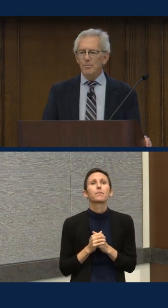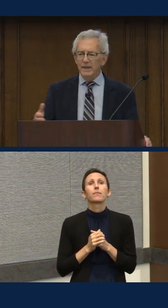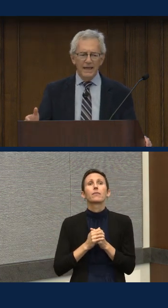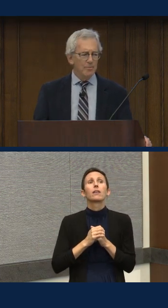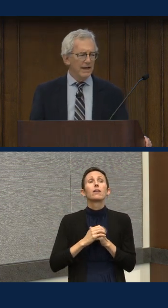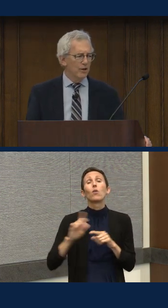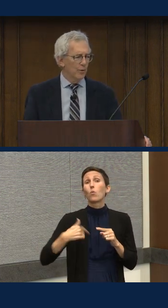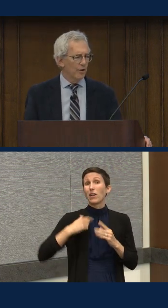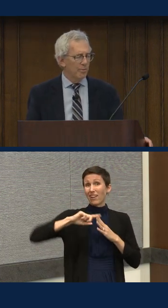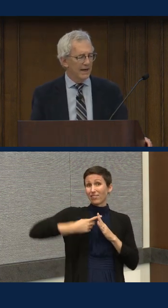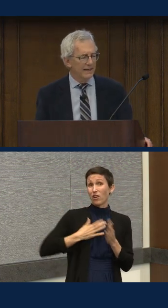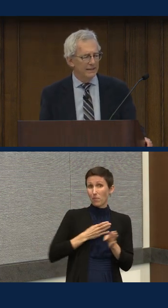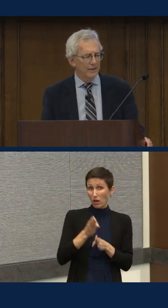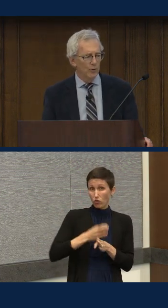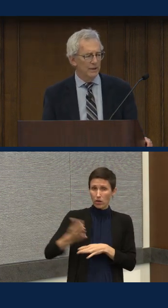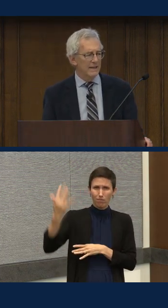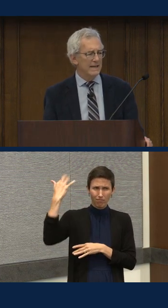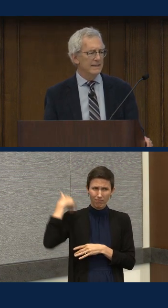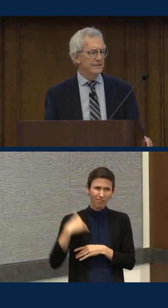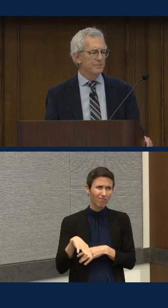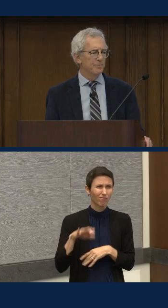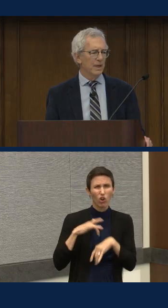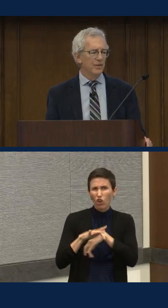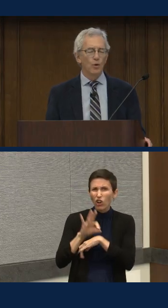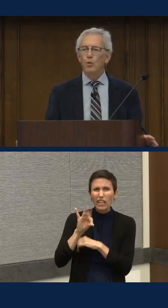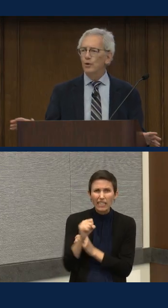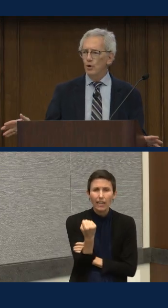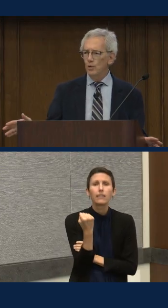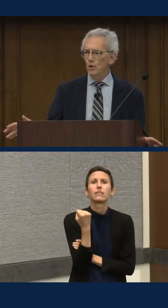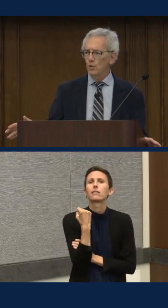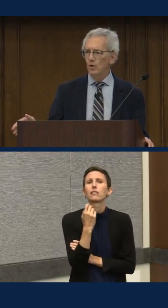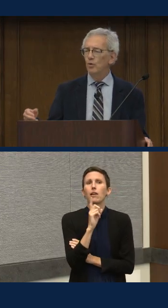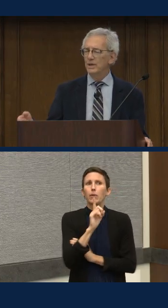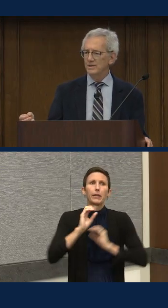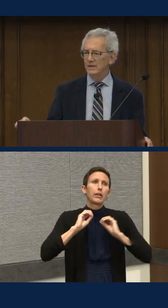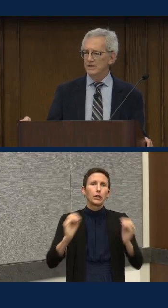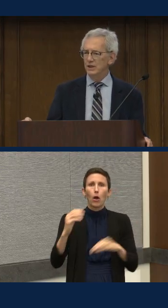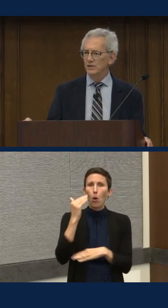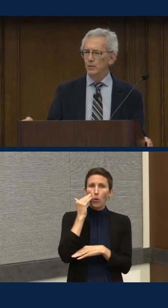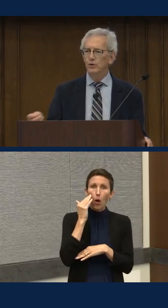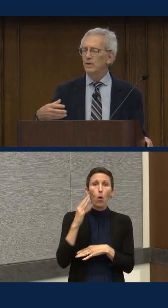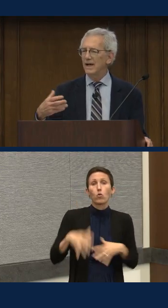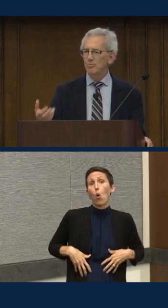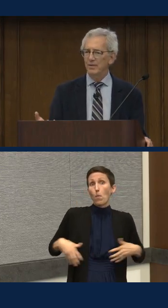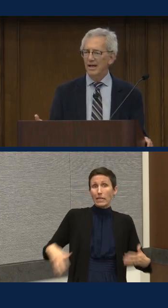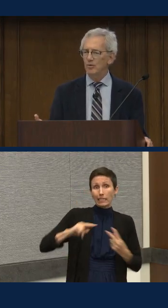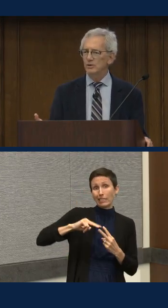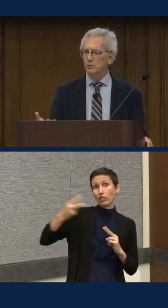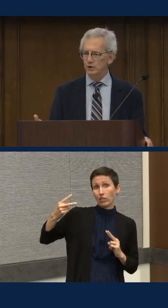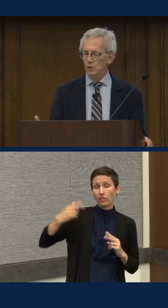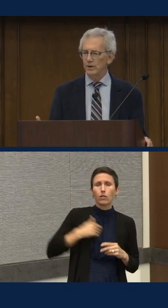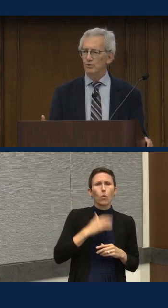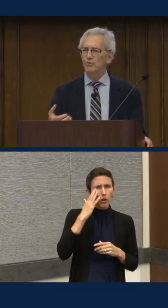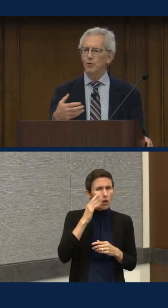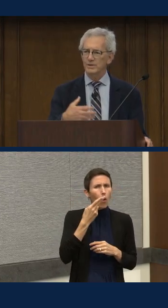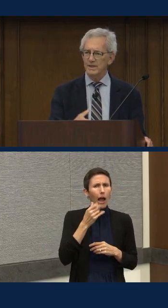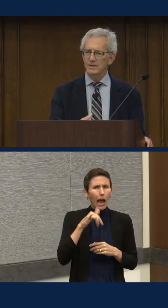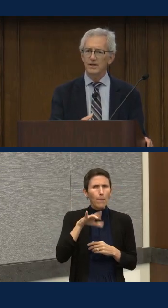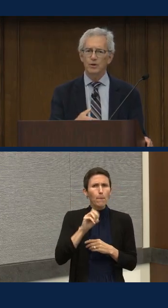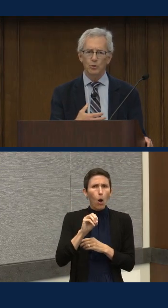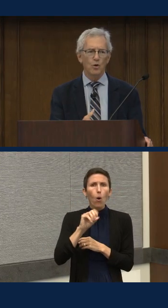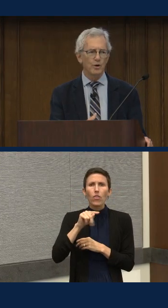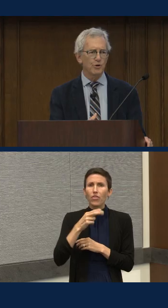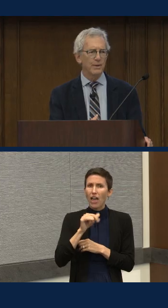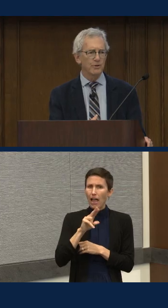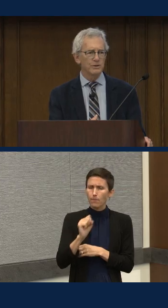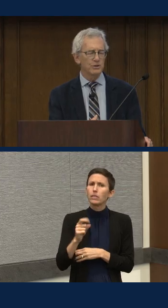when I began my career back in the early 90s, there were no known obesity genes. We knew the hypothalamus was critical for sensing